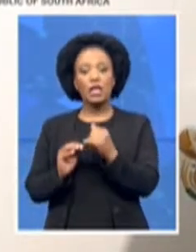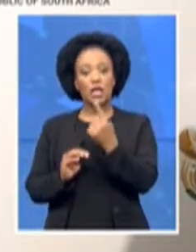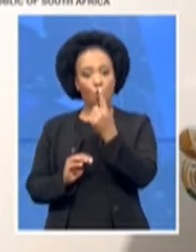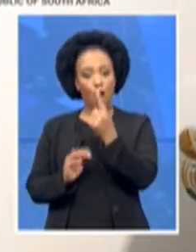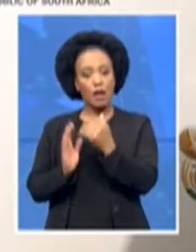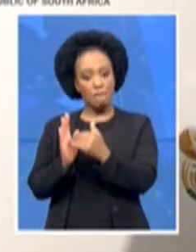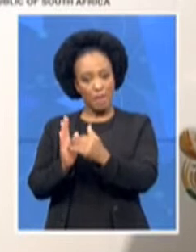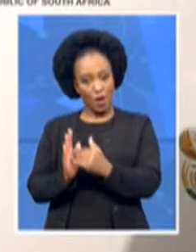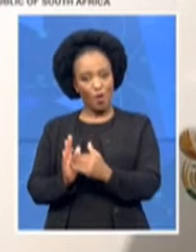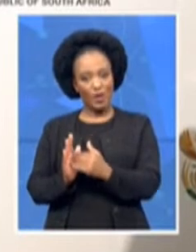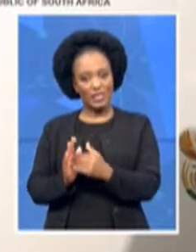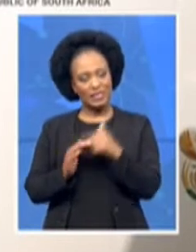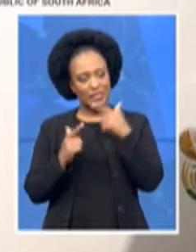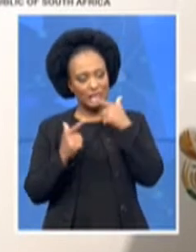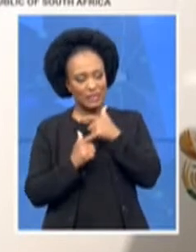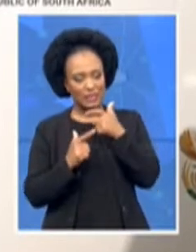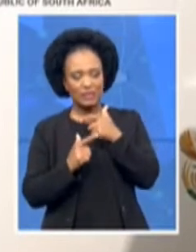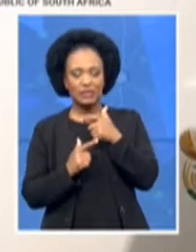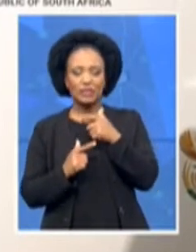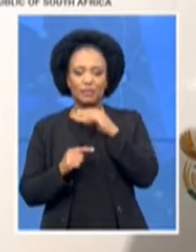under 600,000.